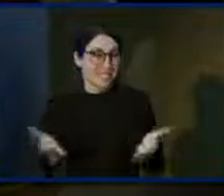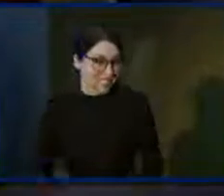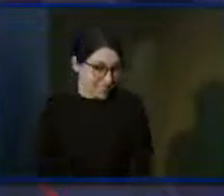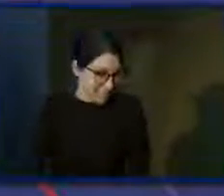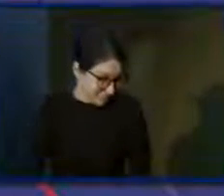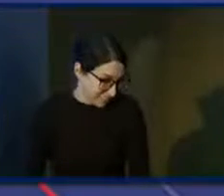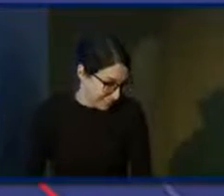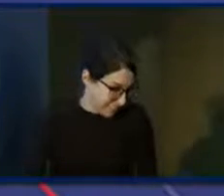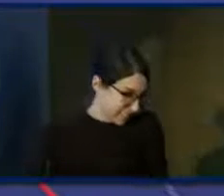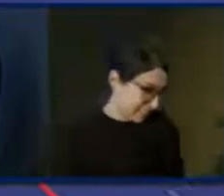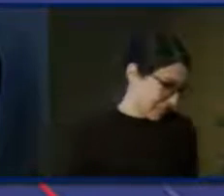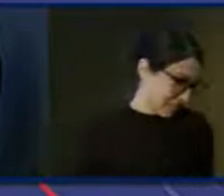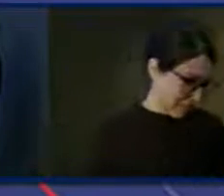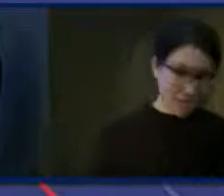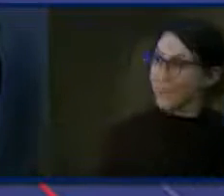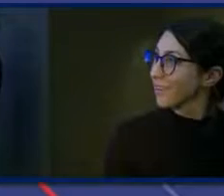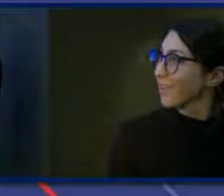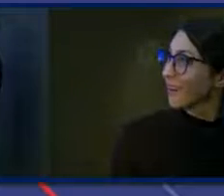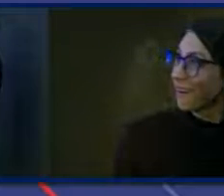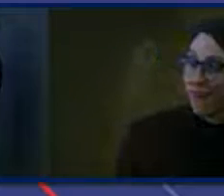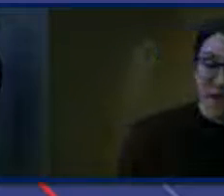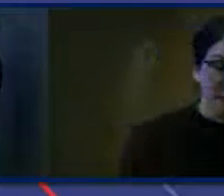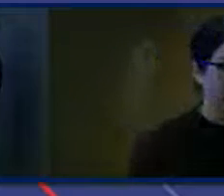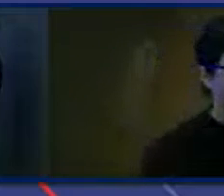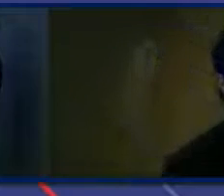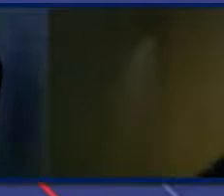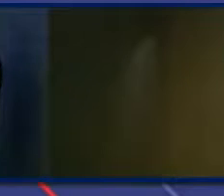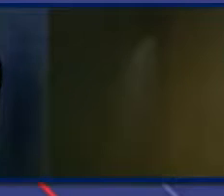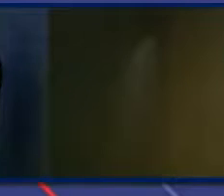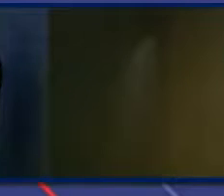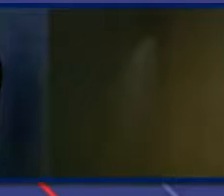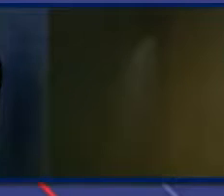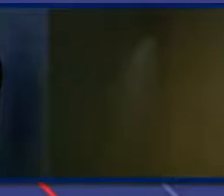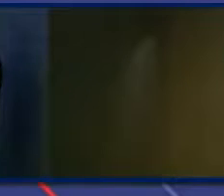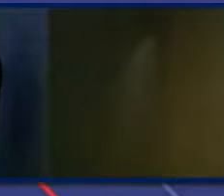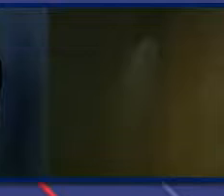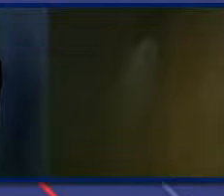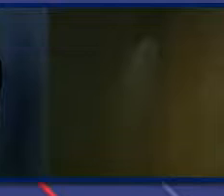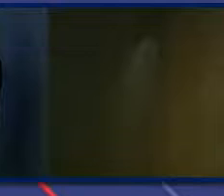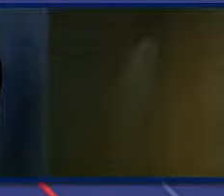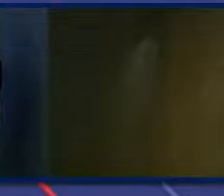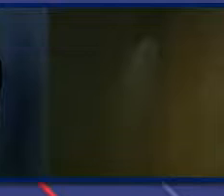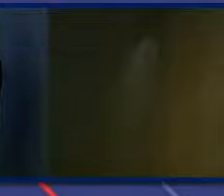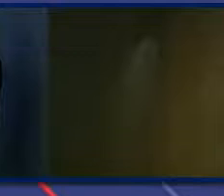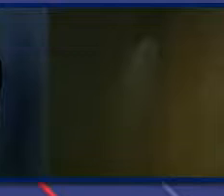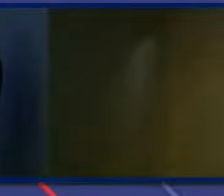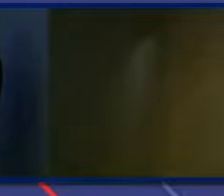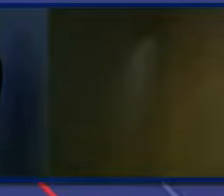Then we go to the reception and then the dinner, which is also going to be great.